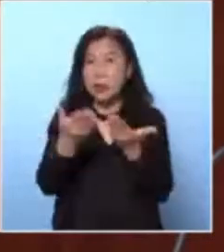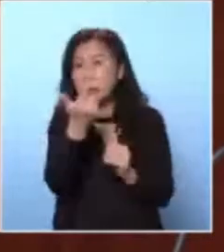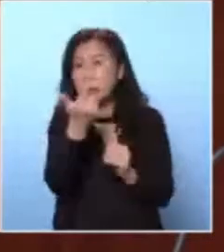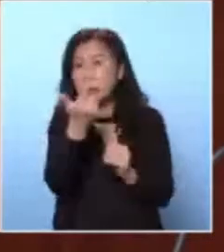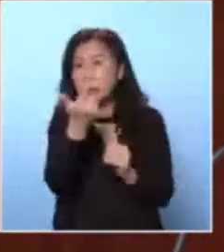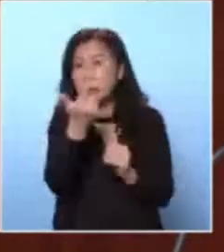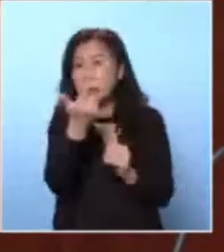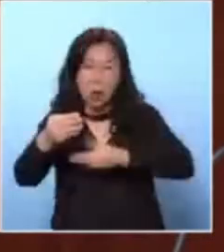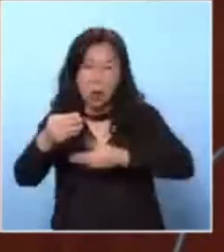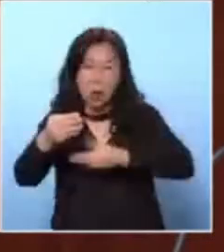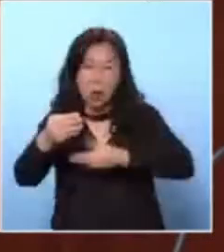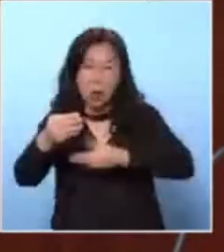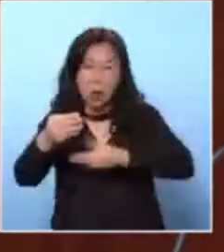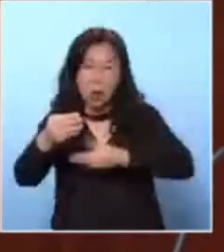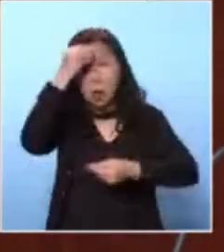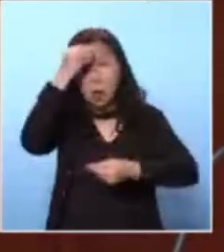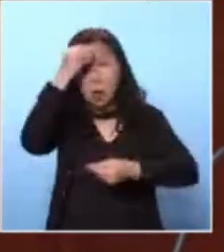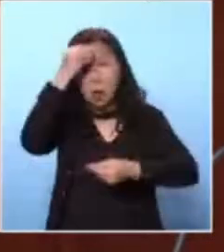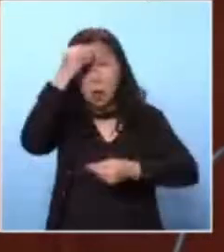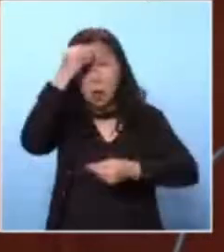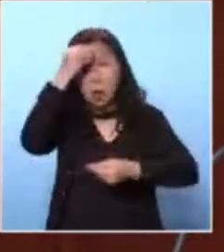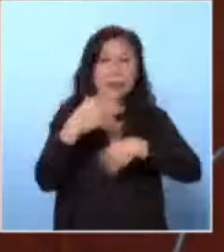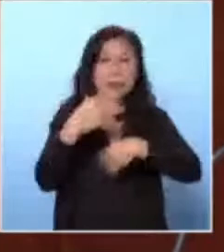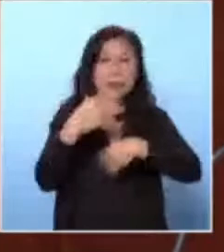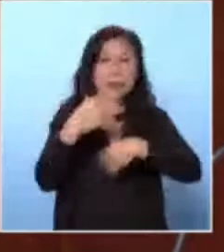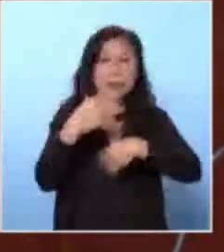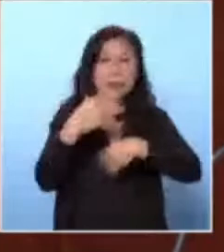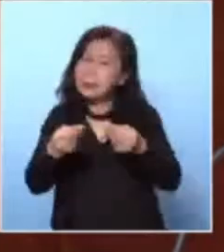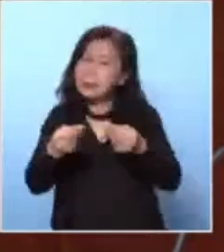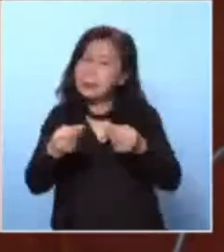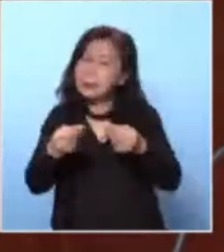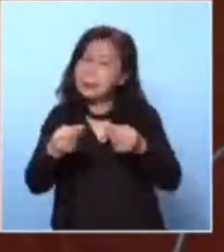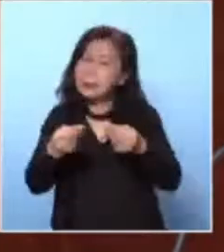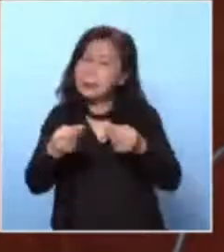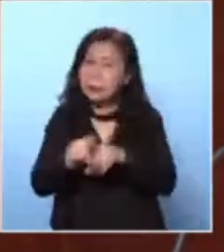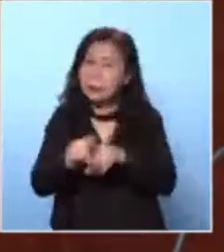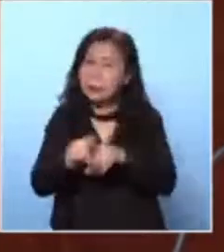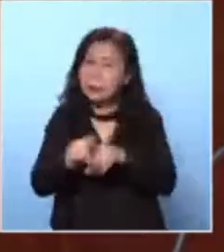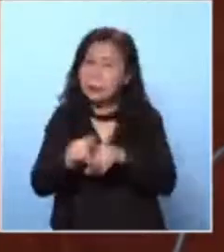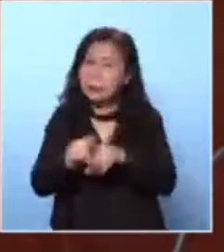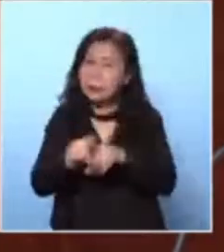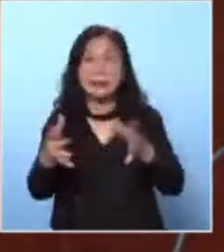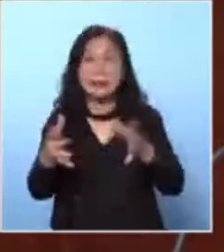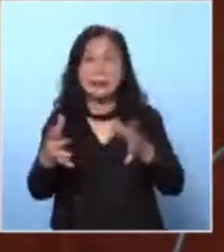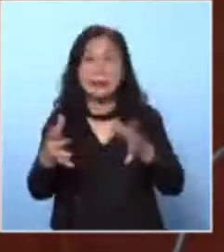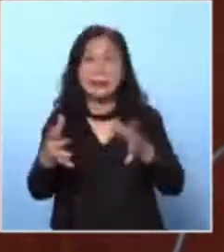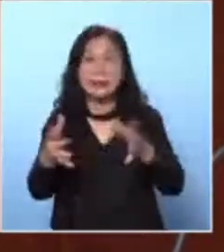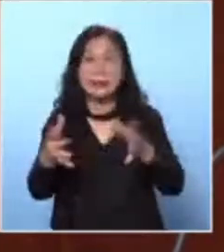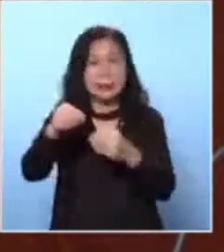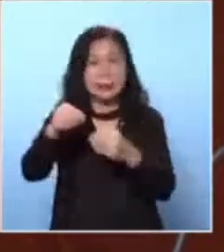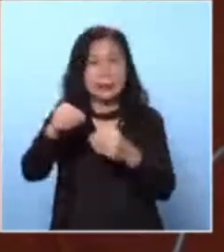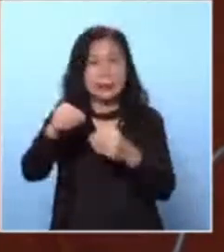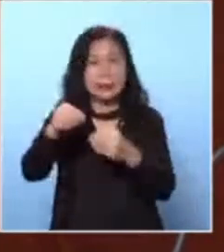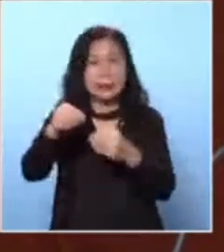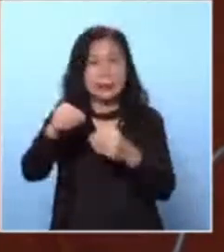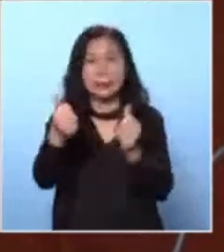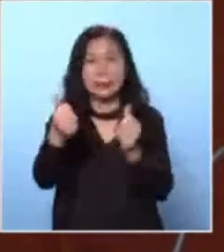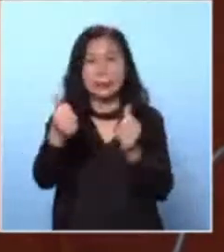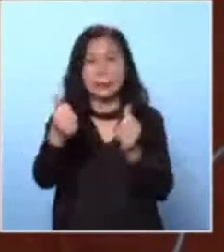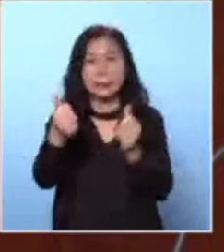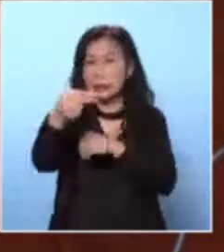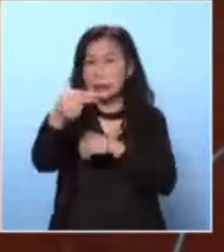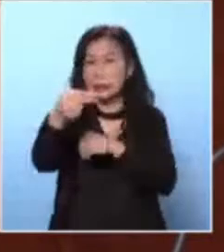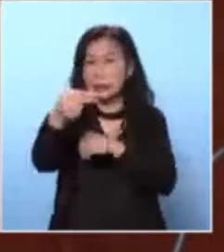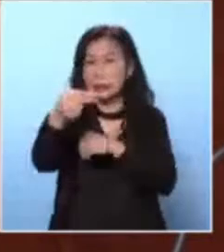experience. This will encourage universities to offer students with more exchange and learning opportunities outside Hong Kong